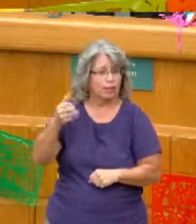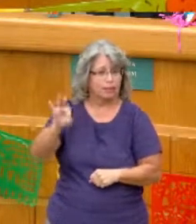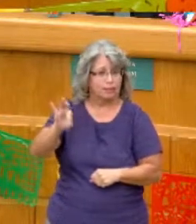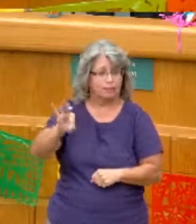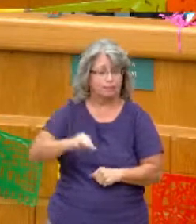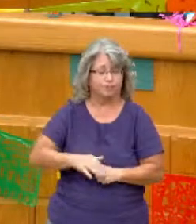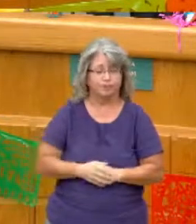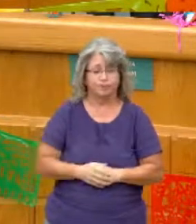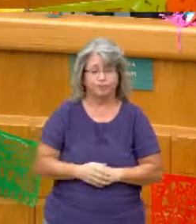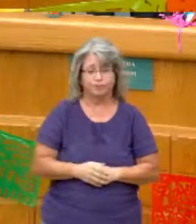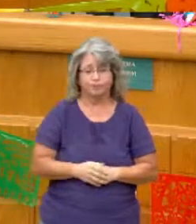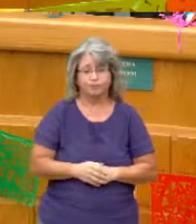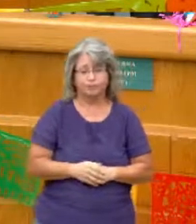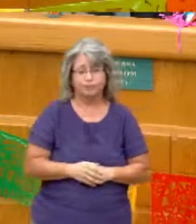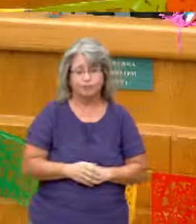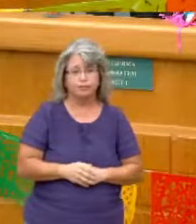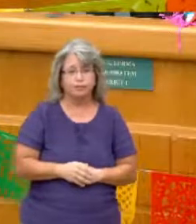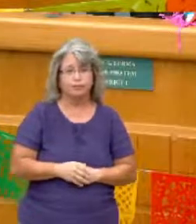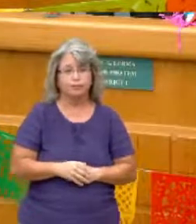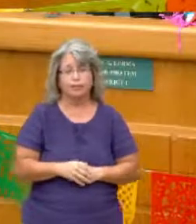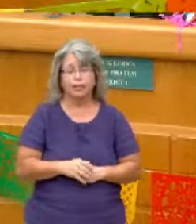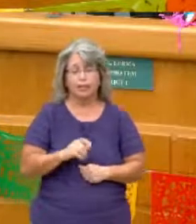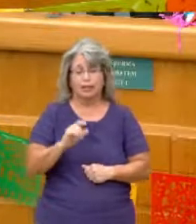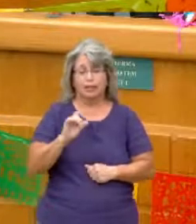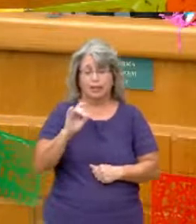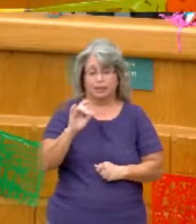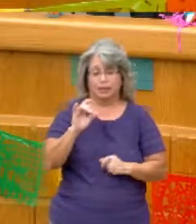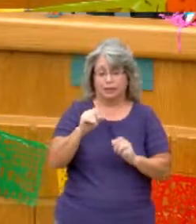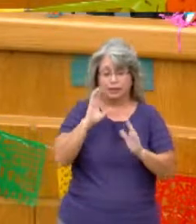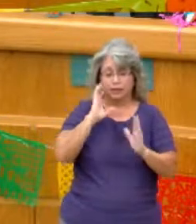The next slide shows the total number of deaths,